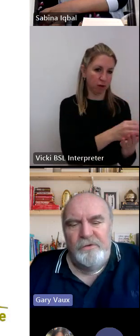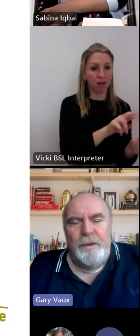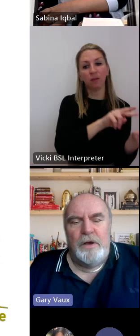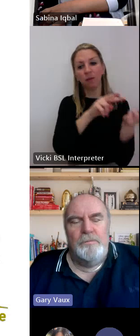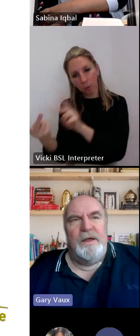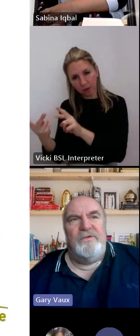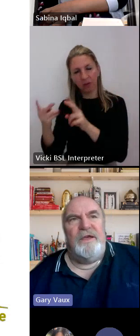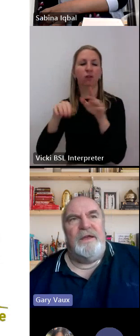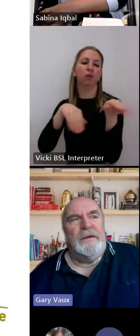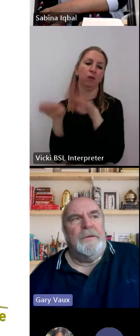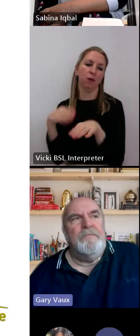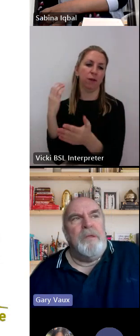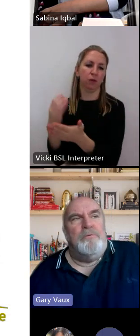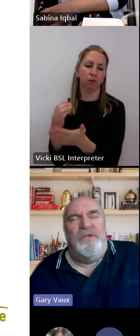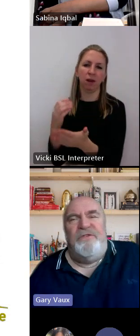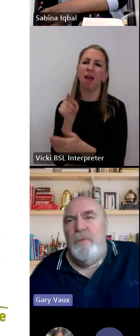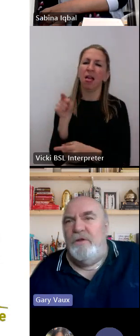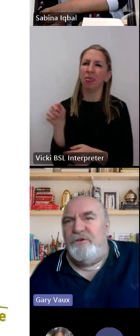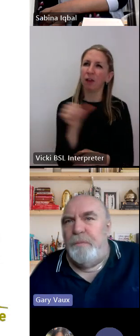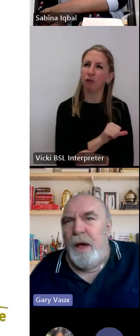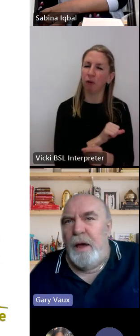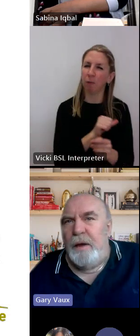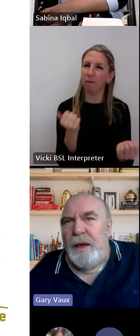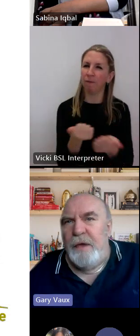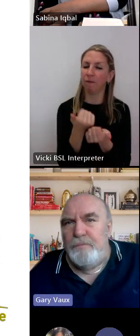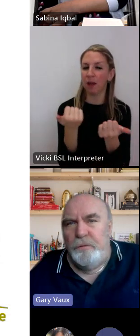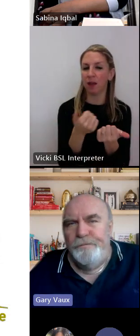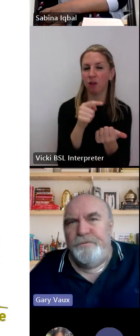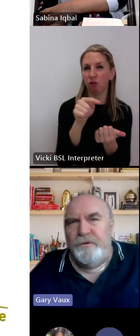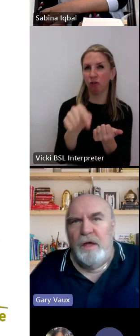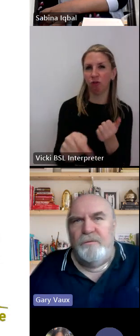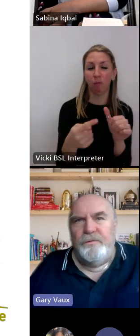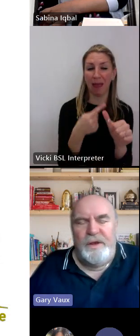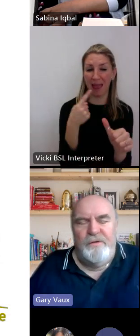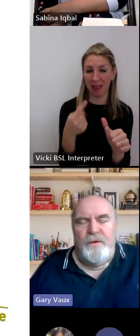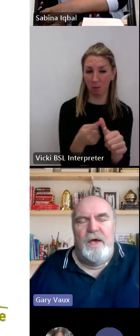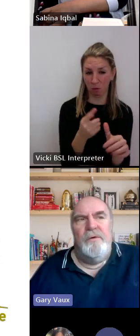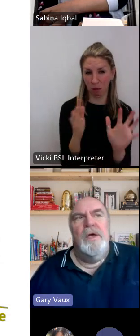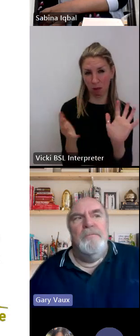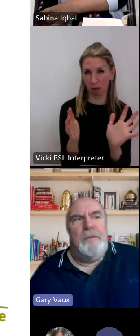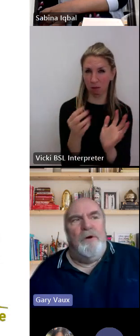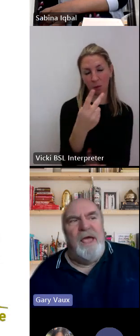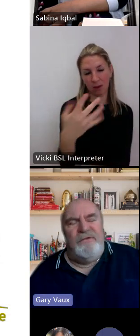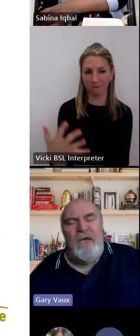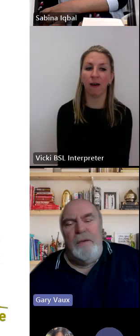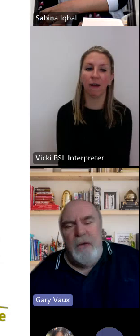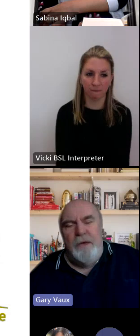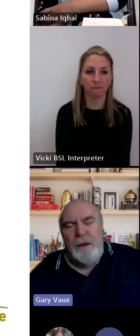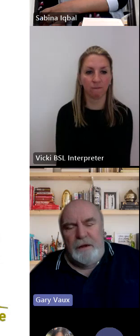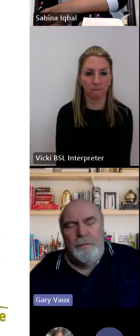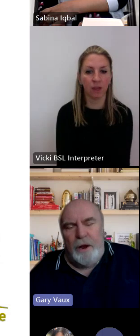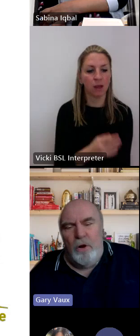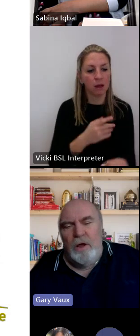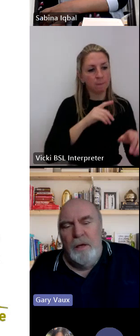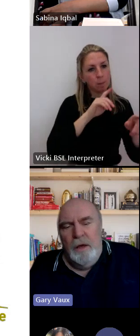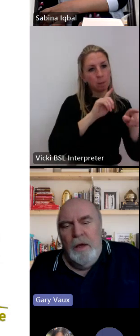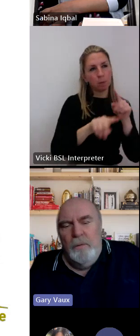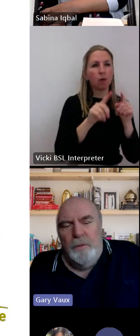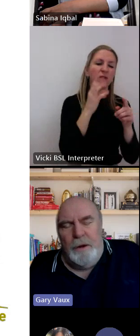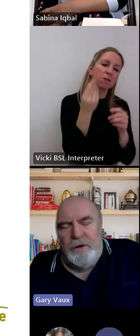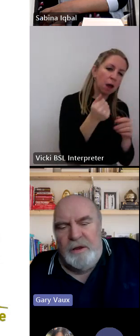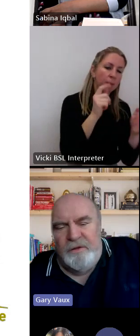It's due to be completed pretty much by April of 25. People on ESA maybe a little bit